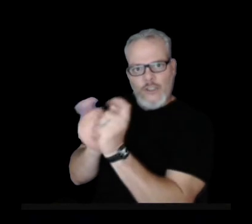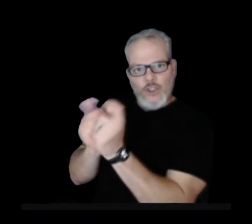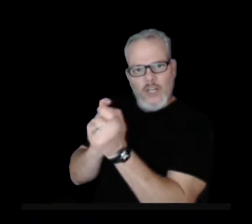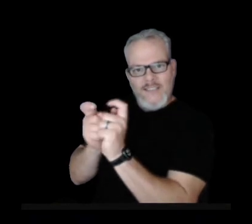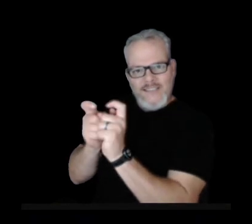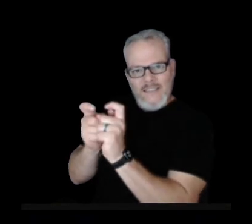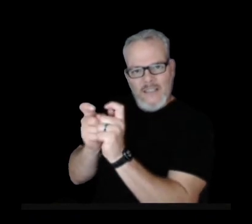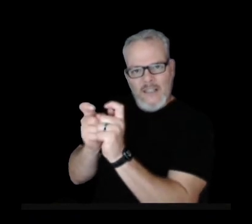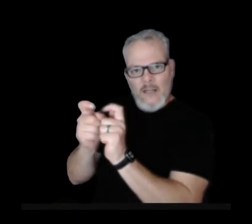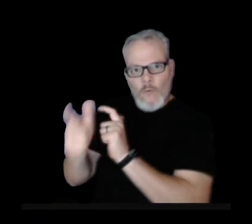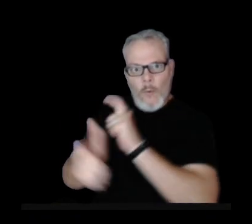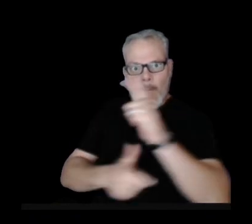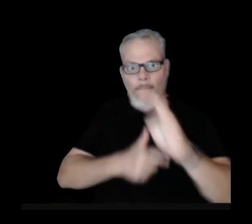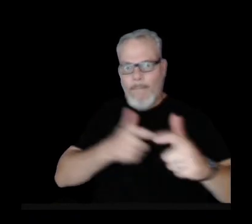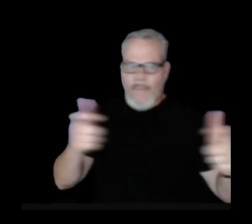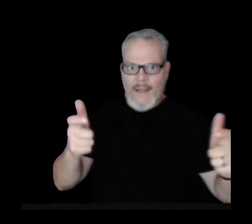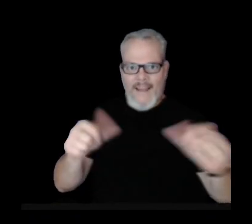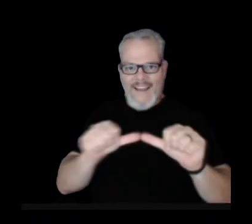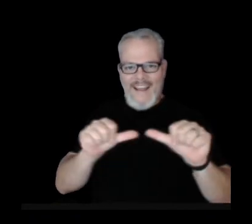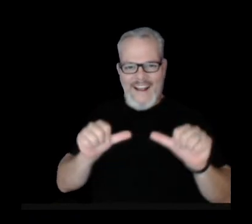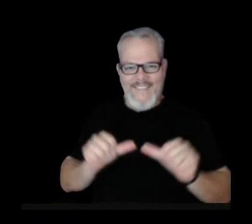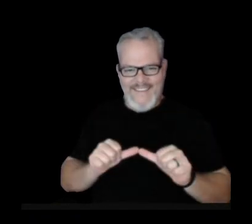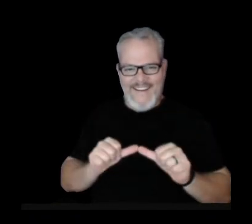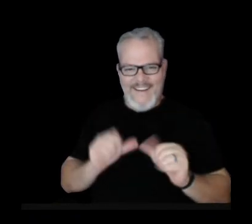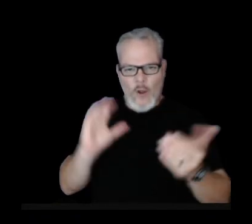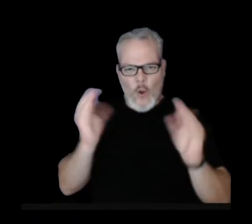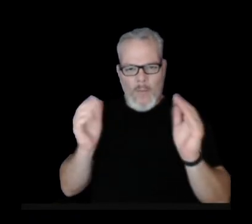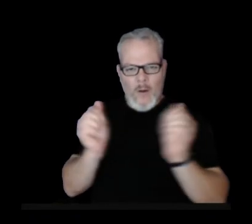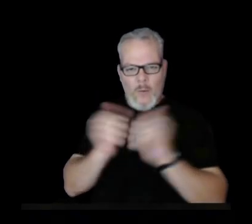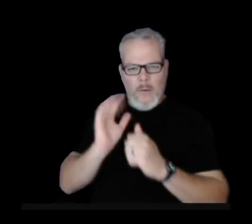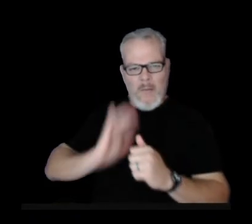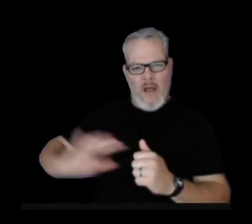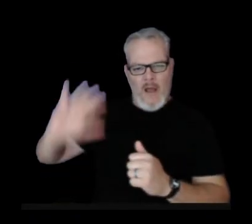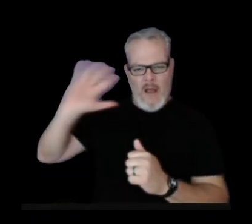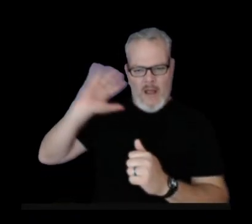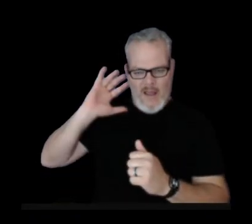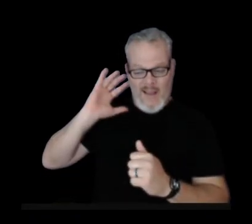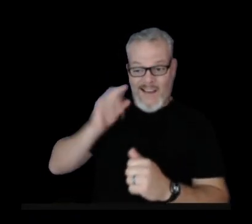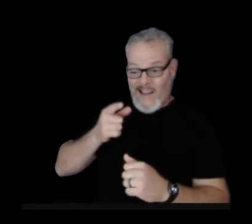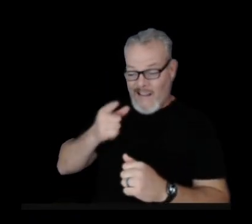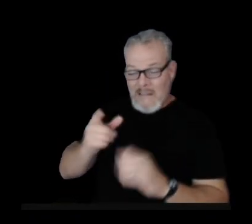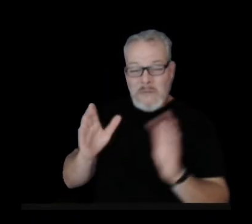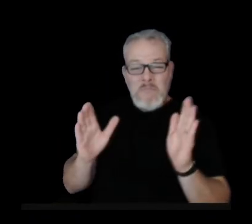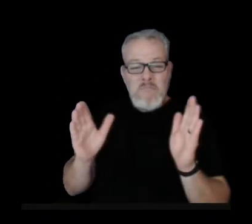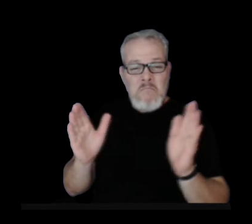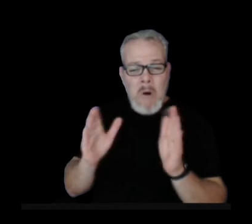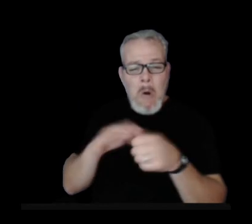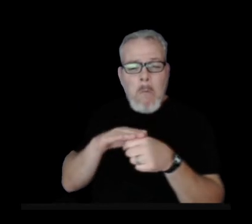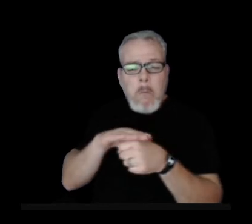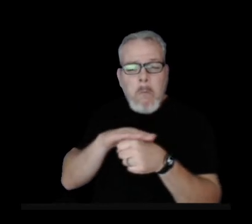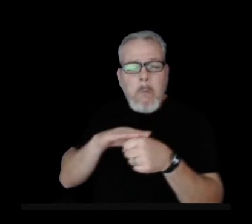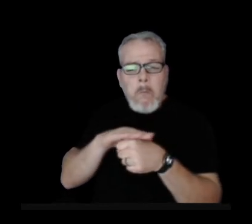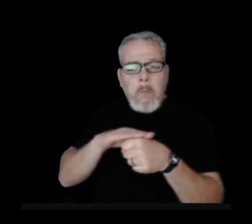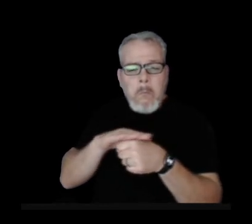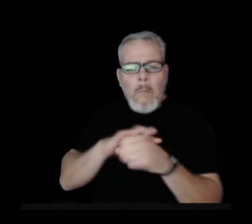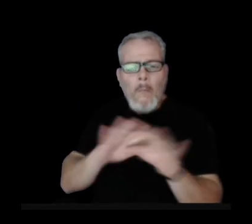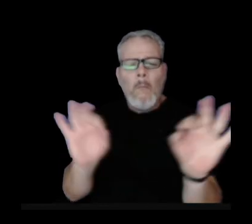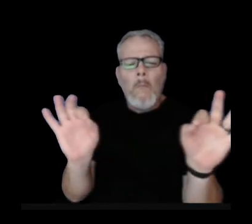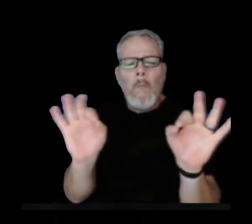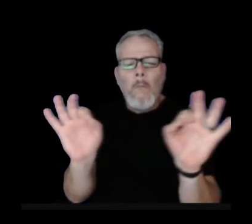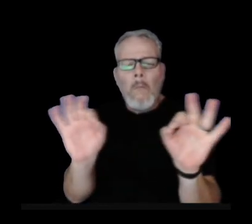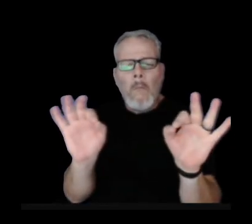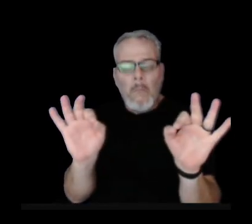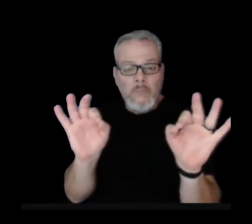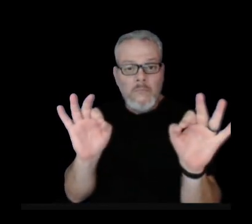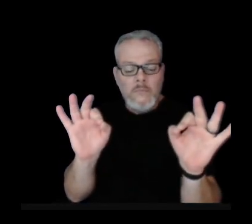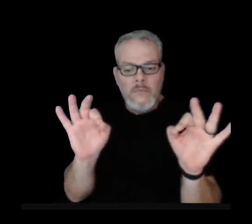than it was previously. But this is very small and very localized and still very brief so far. Here is the